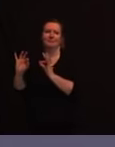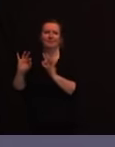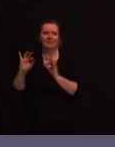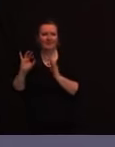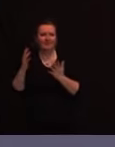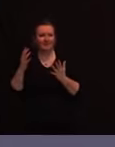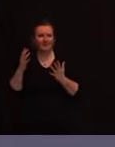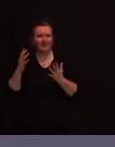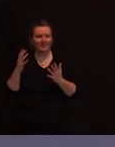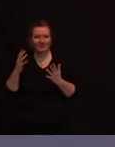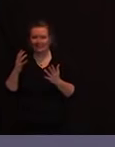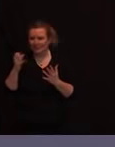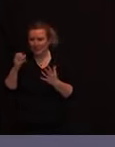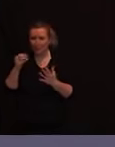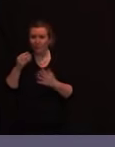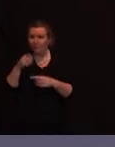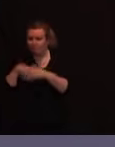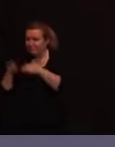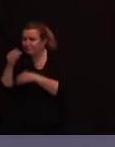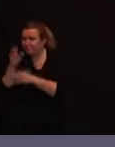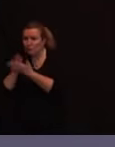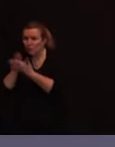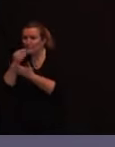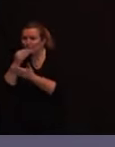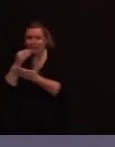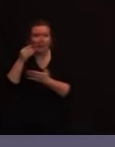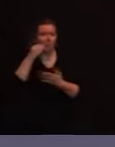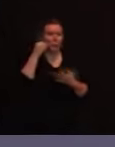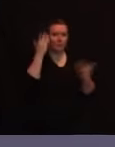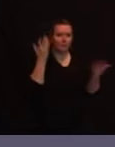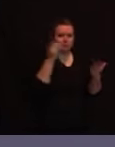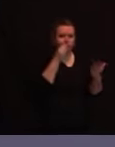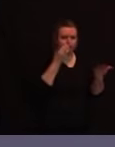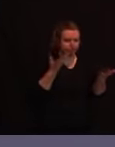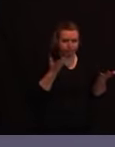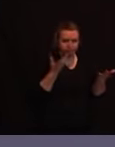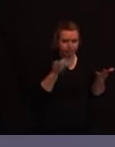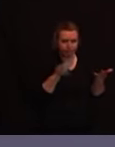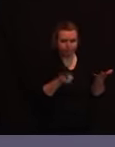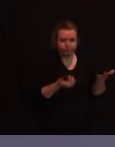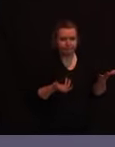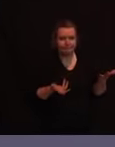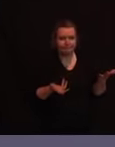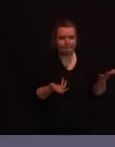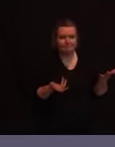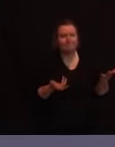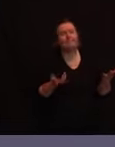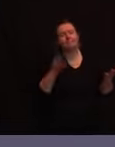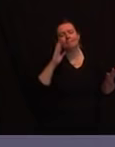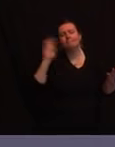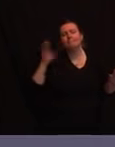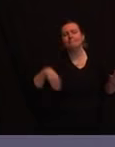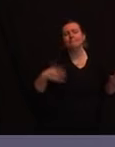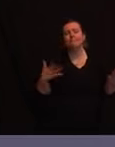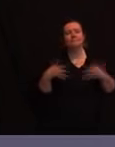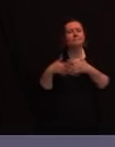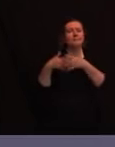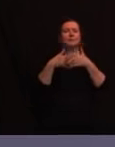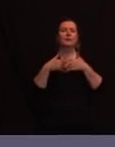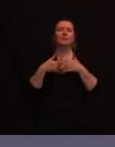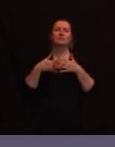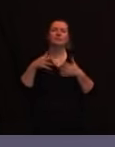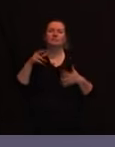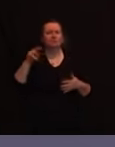going to do, like everything else, as I mentioned, we're going to do I'm sure America will do the world, America and New Jersey will do